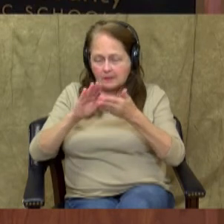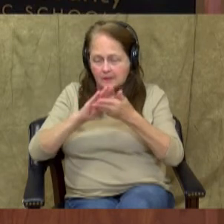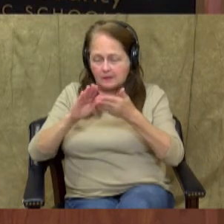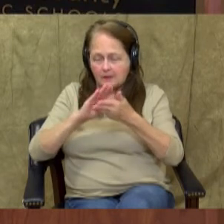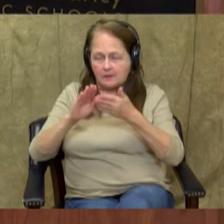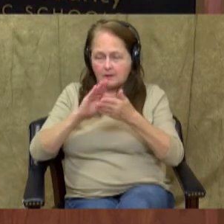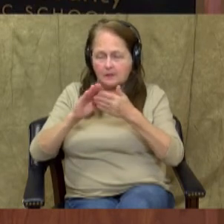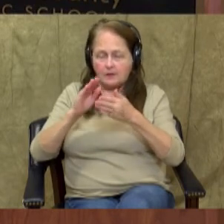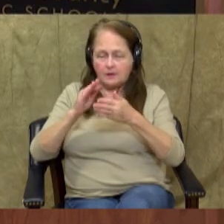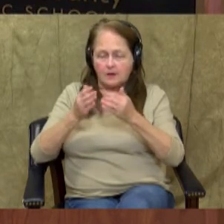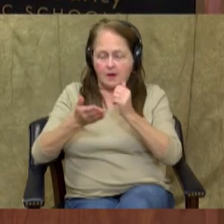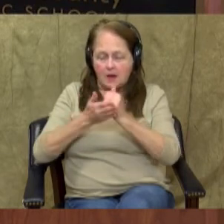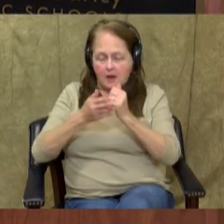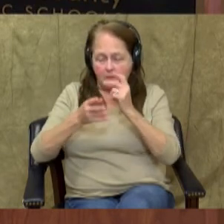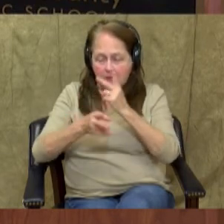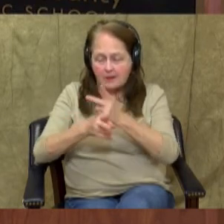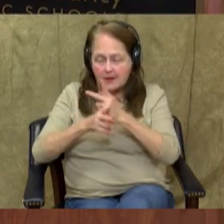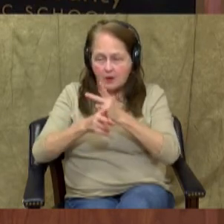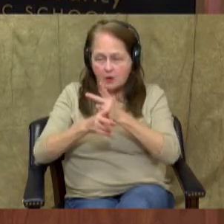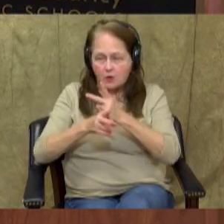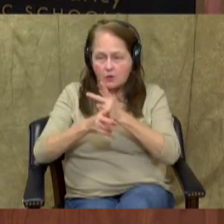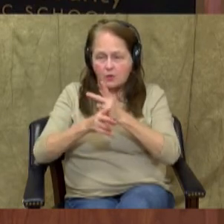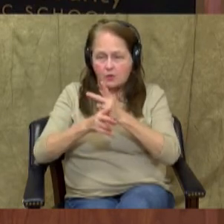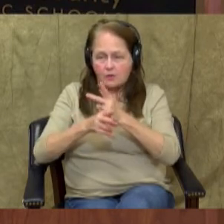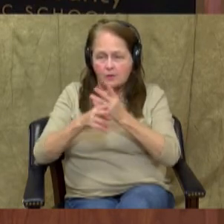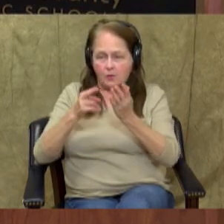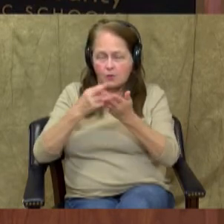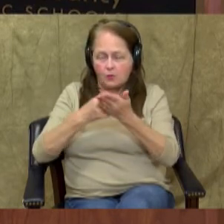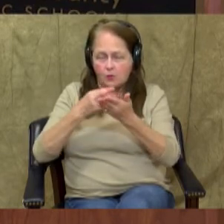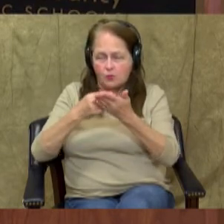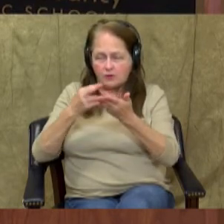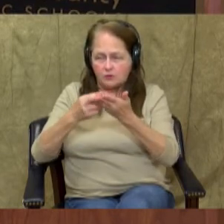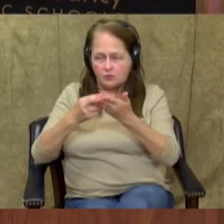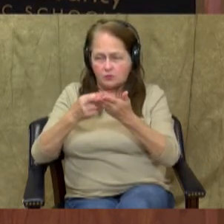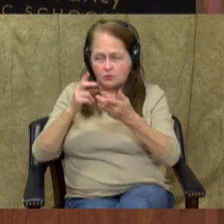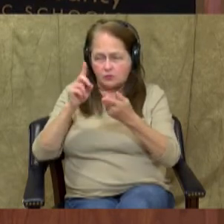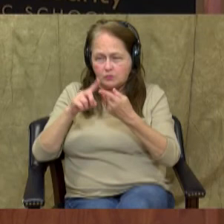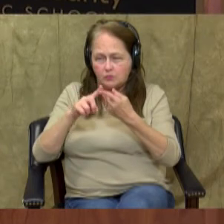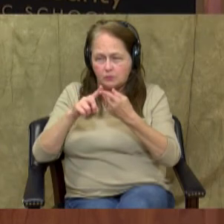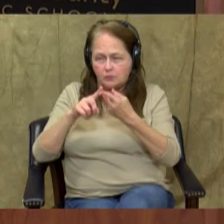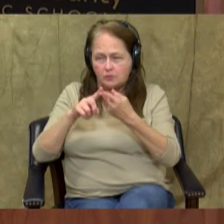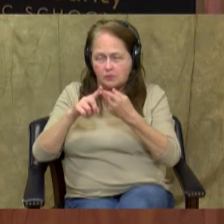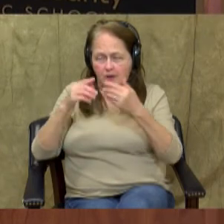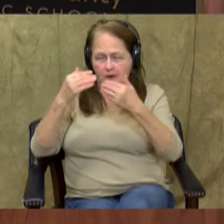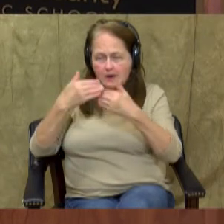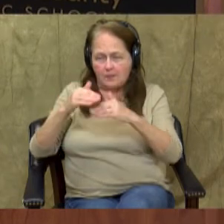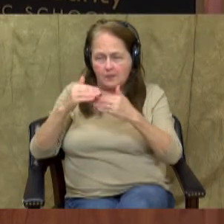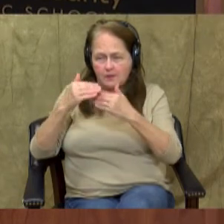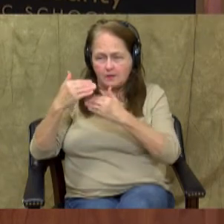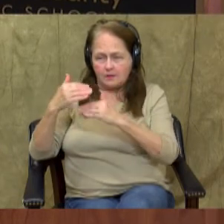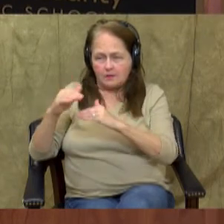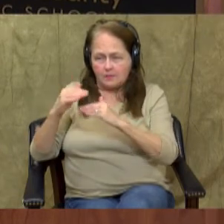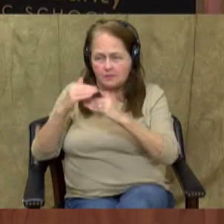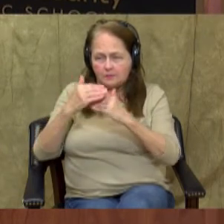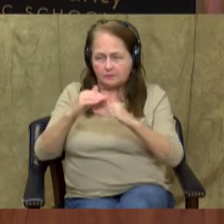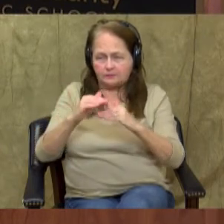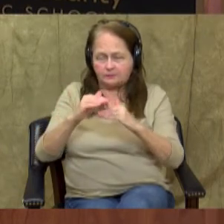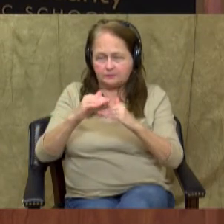education services to health care resources, all of these types of things are limited.